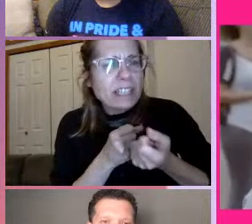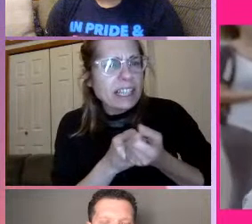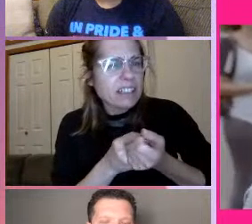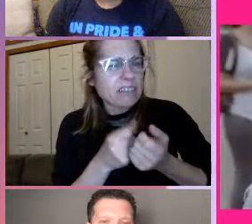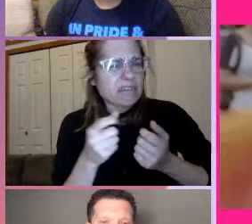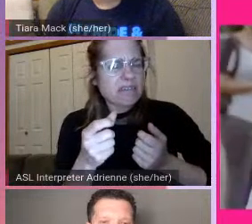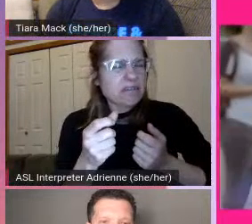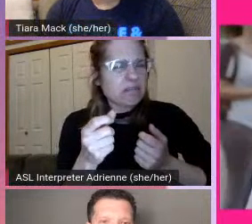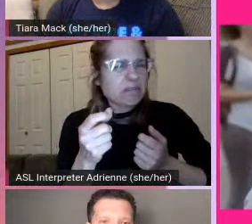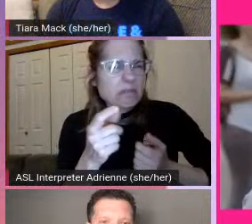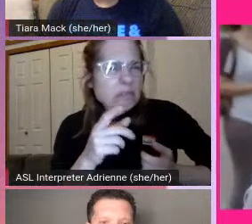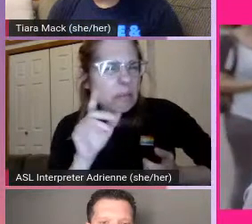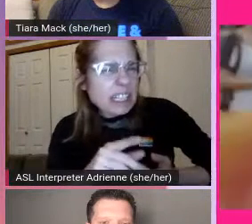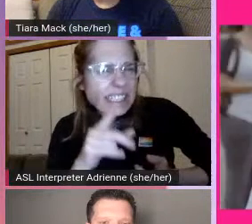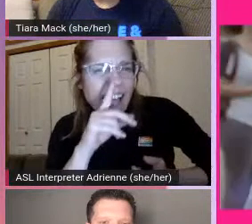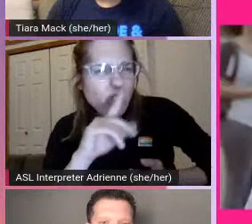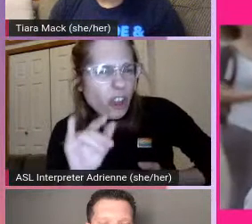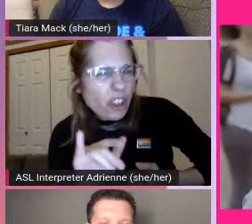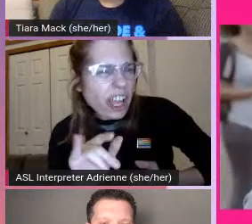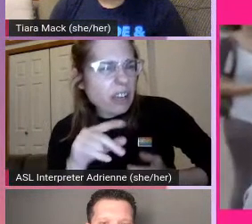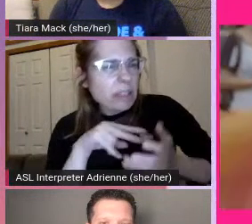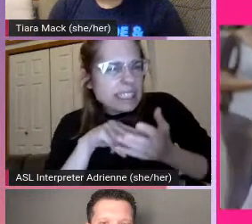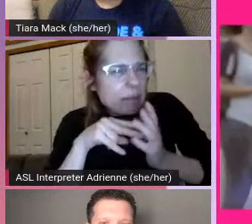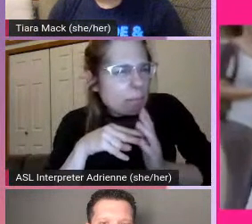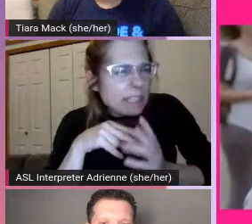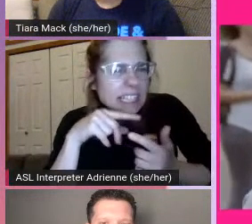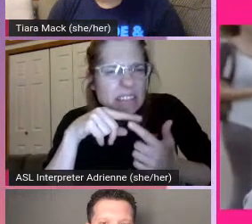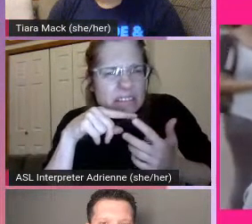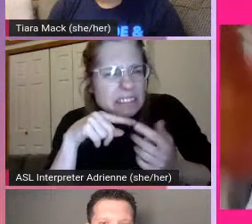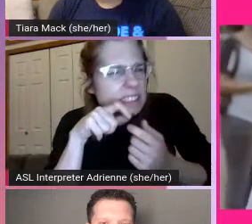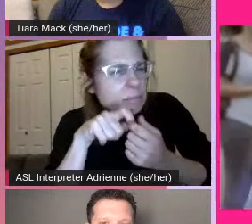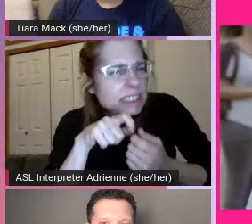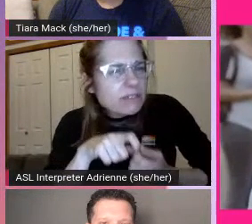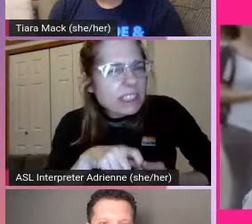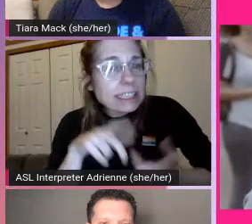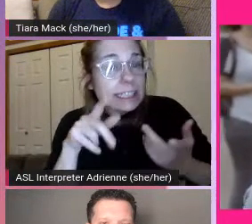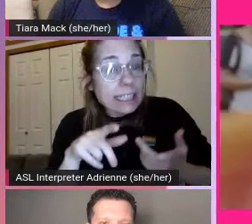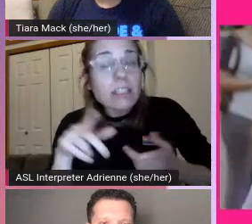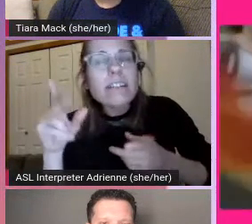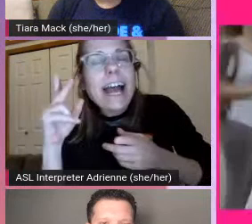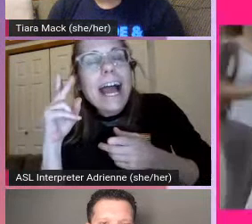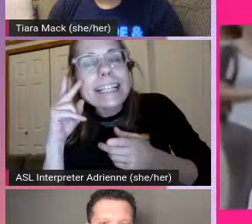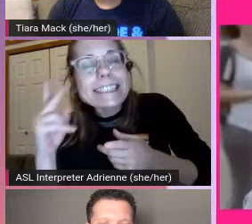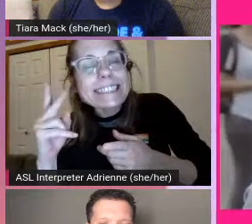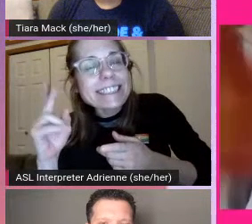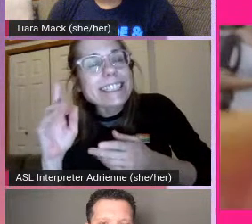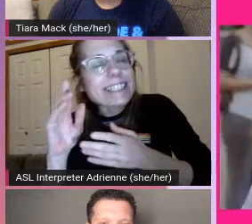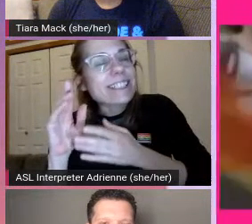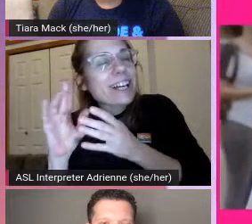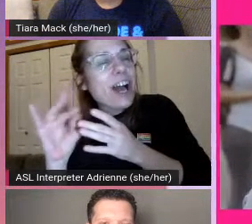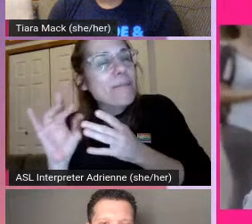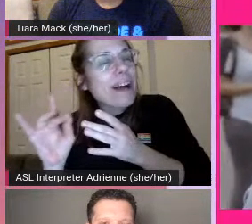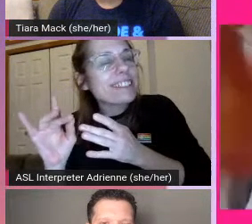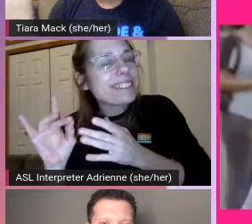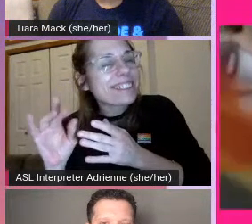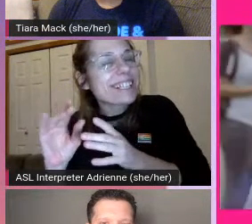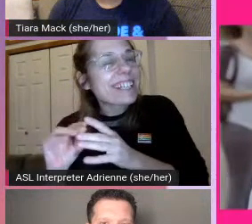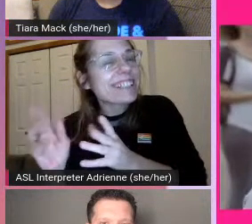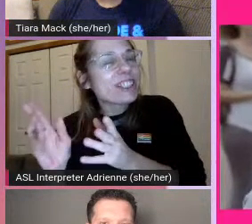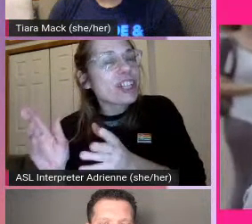I see some comments in the chat. I will let your brains think a little bit and wait for some answers to pop